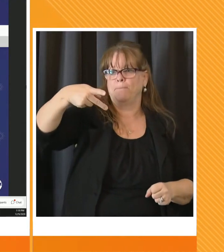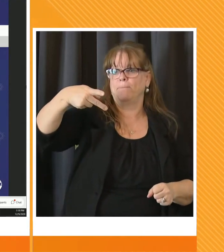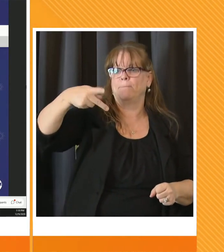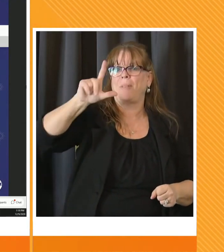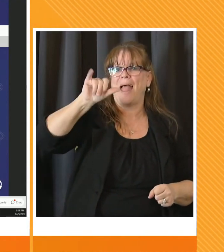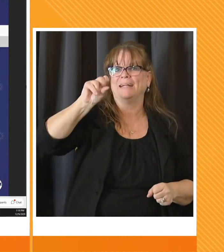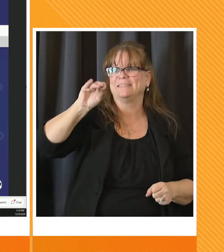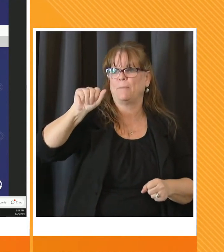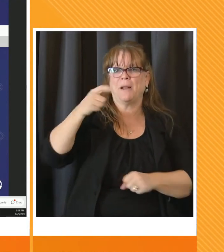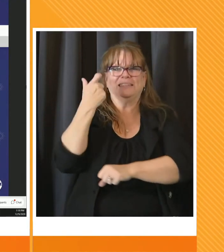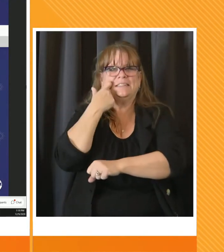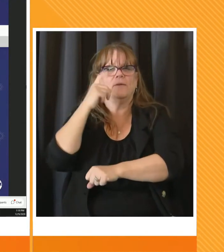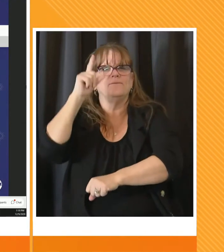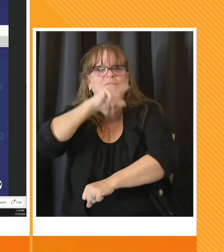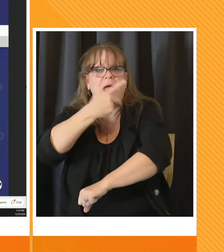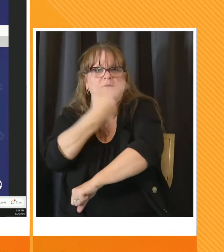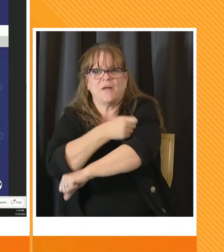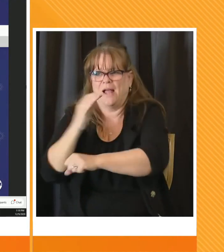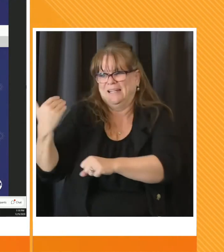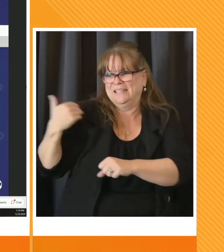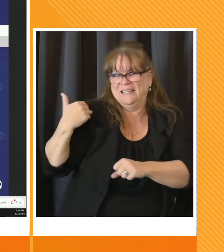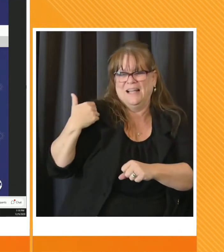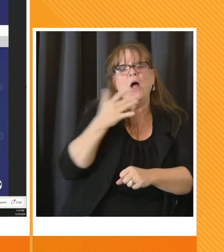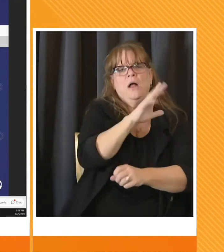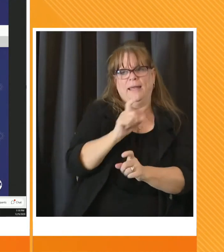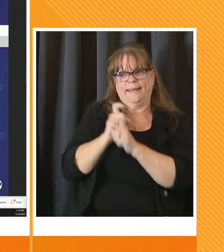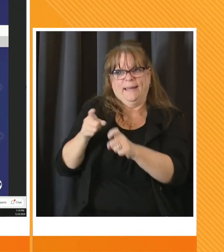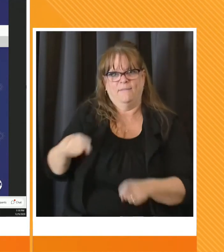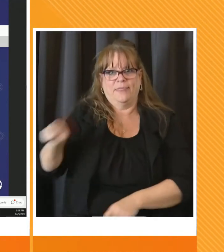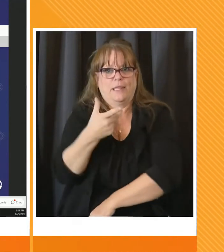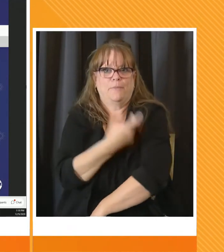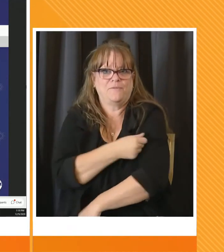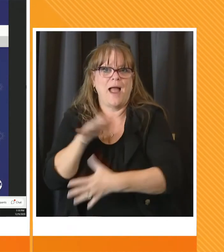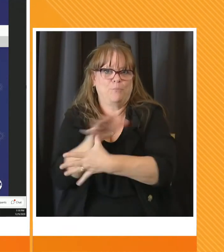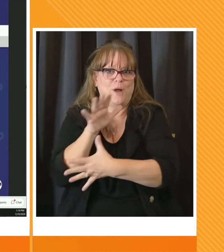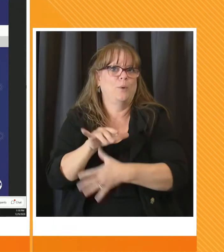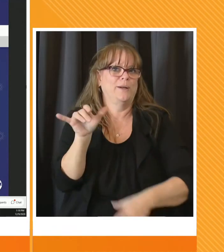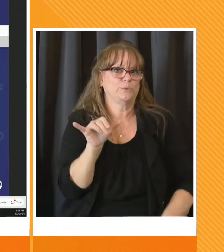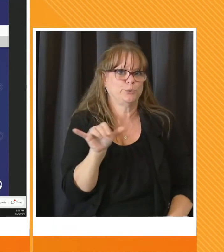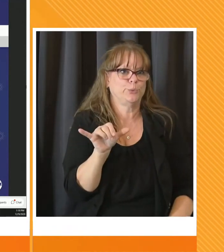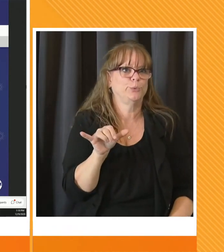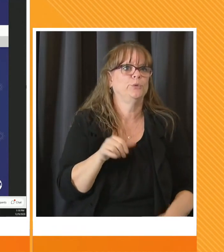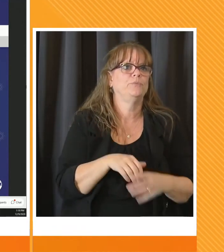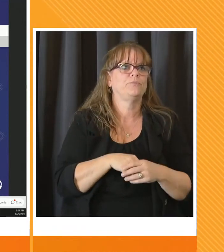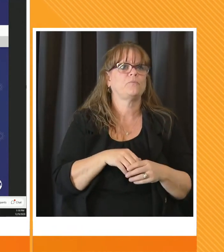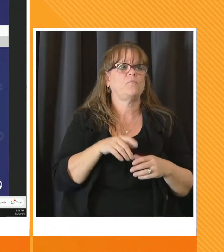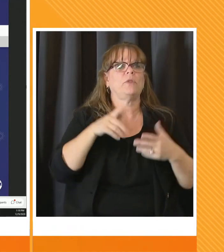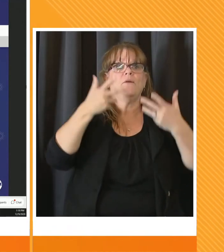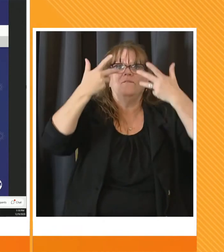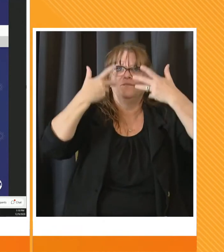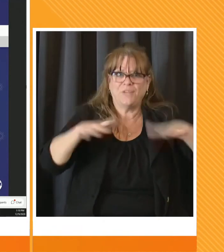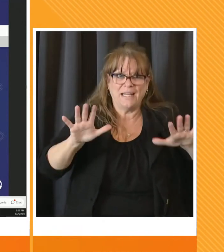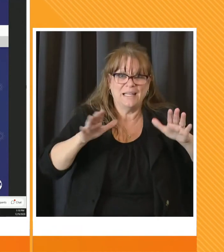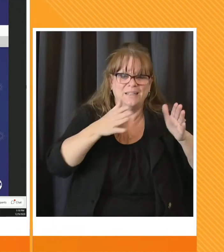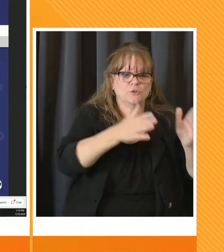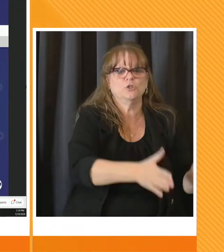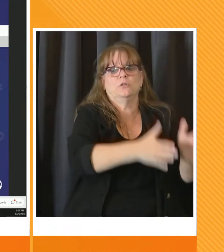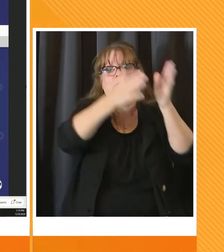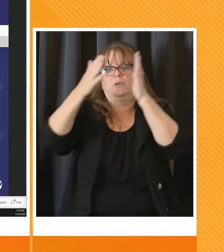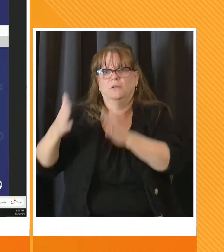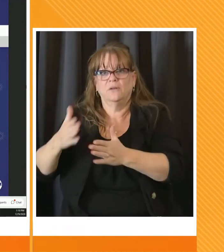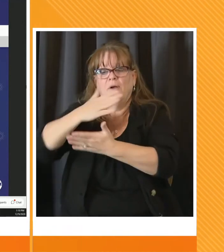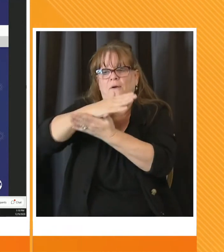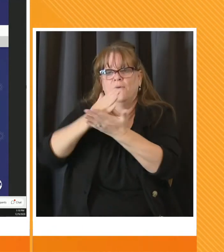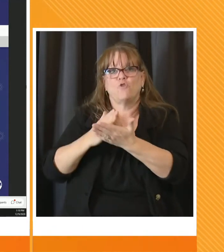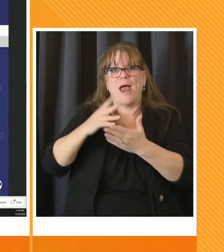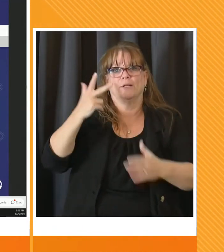begin distribution and allocation and administration of vaccine to the general public. All of this prioritization is